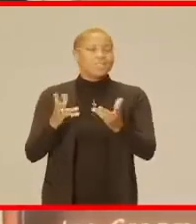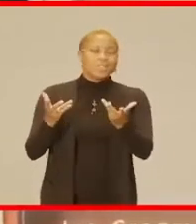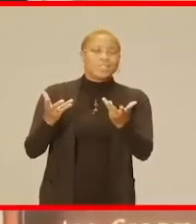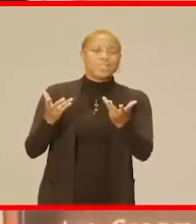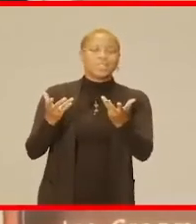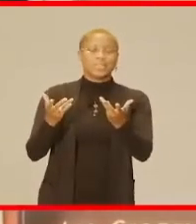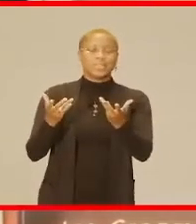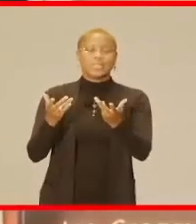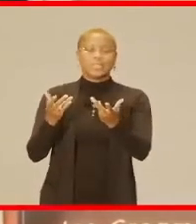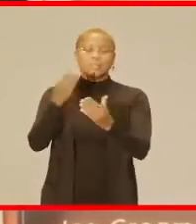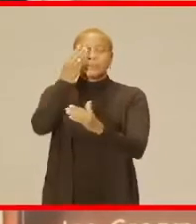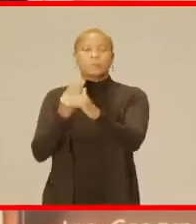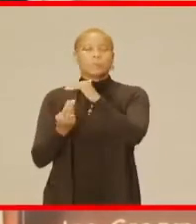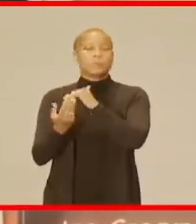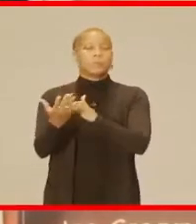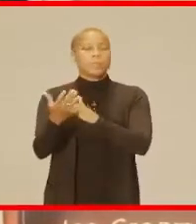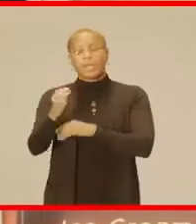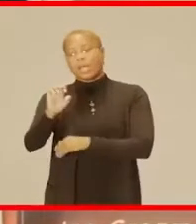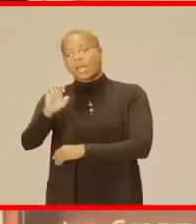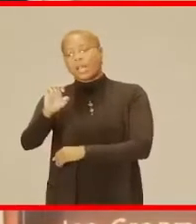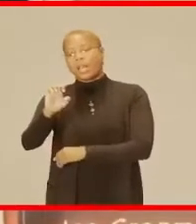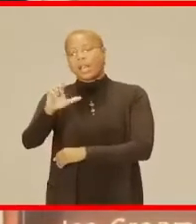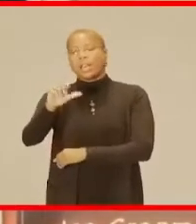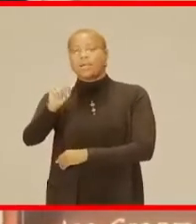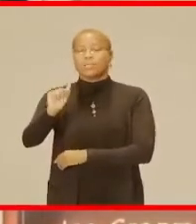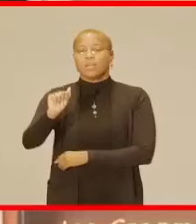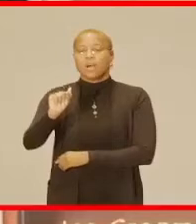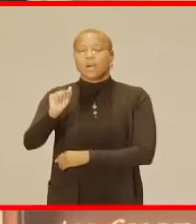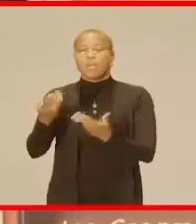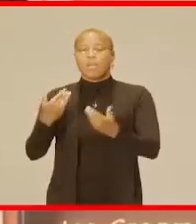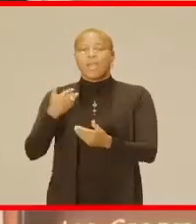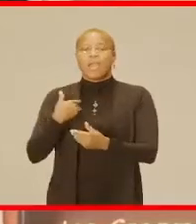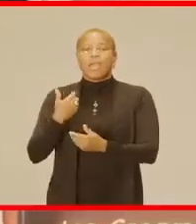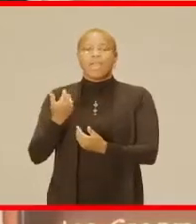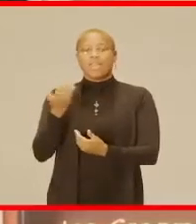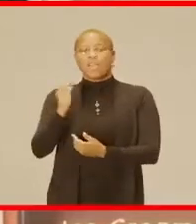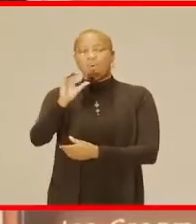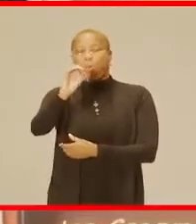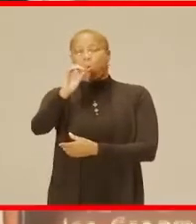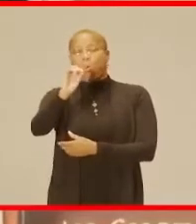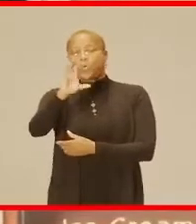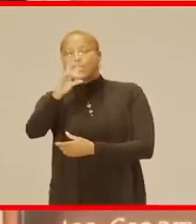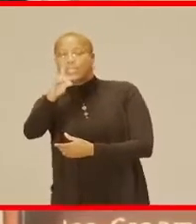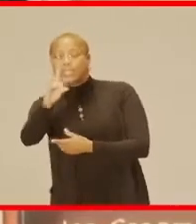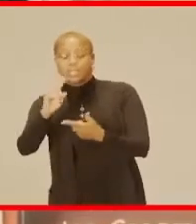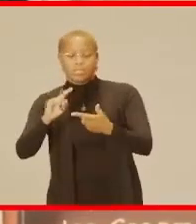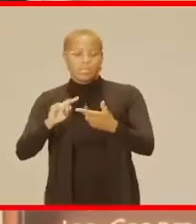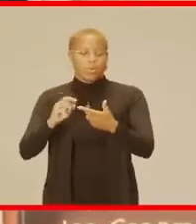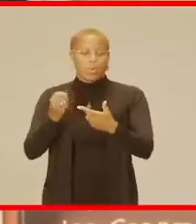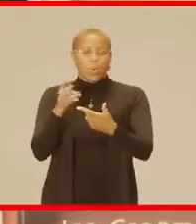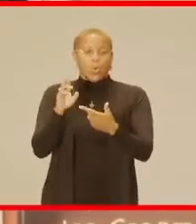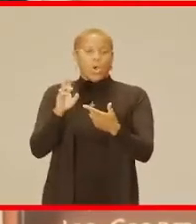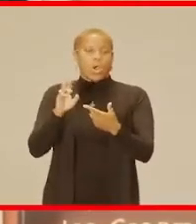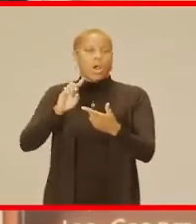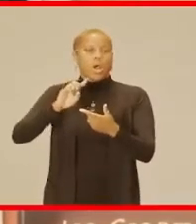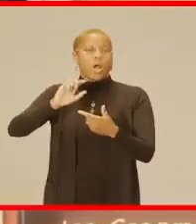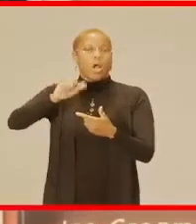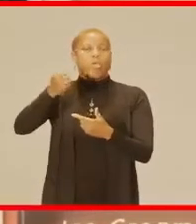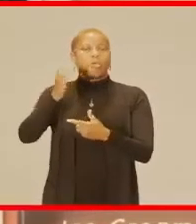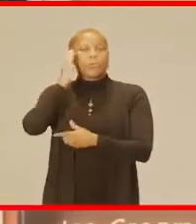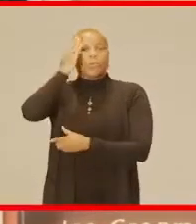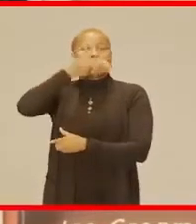it's implied that Elsa had like OCD and some other type of hidden